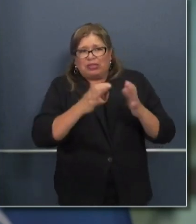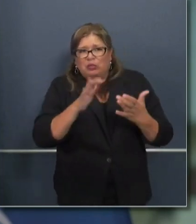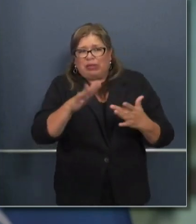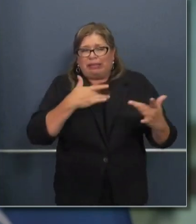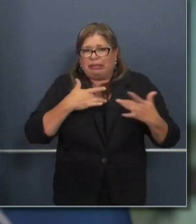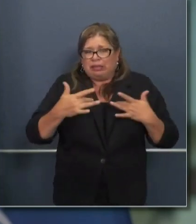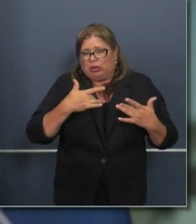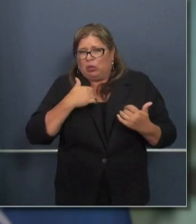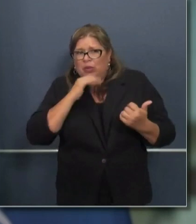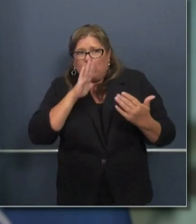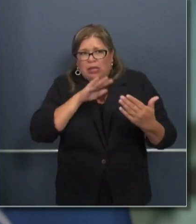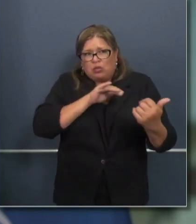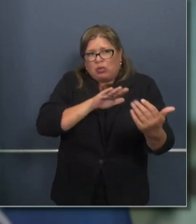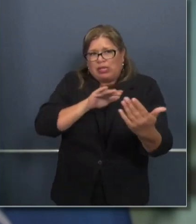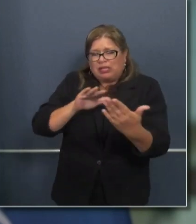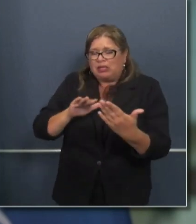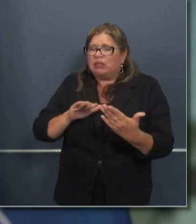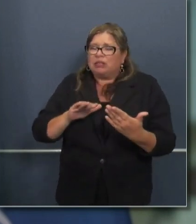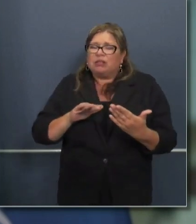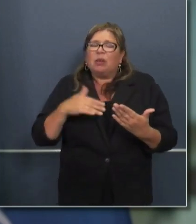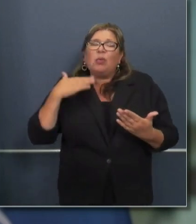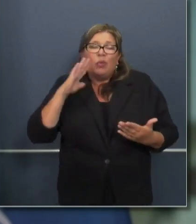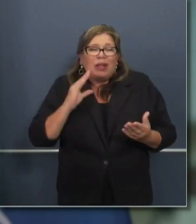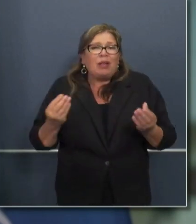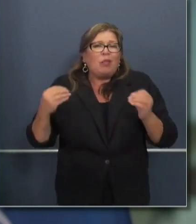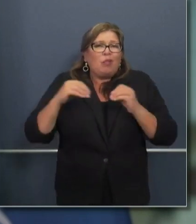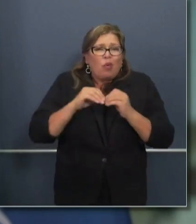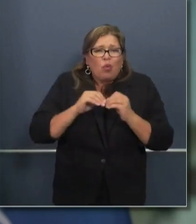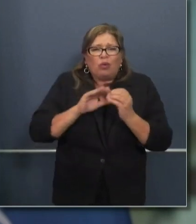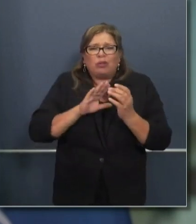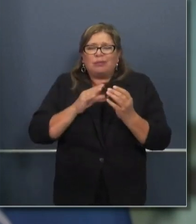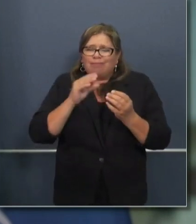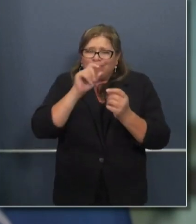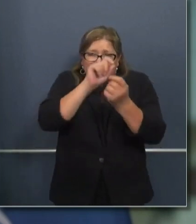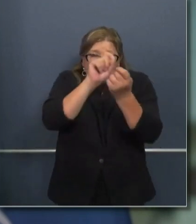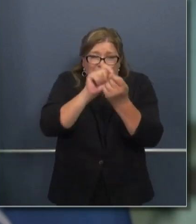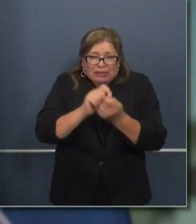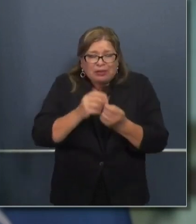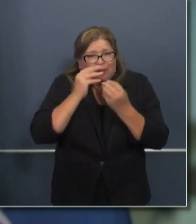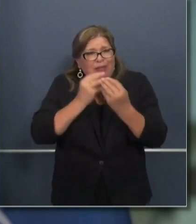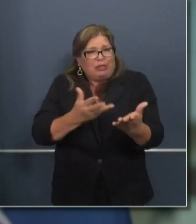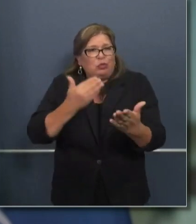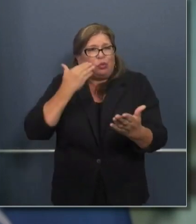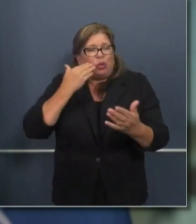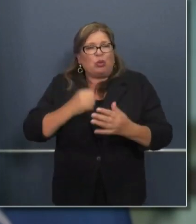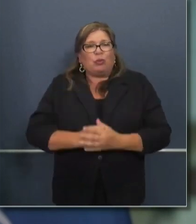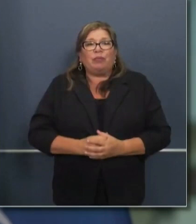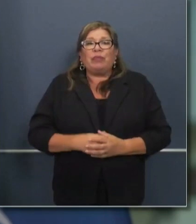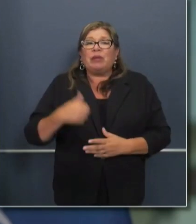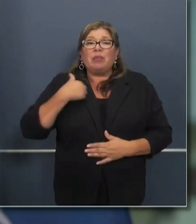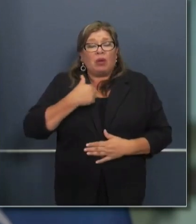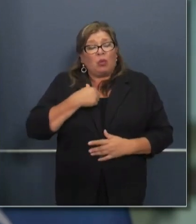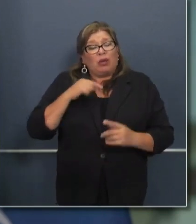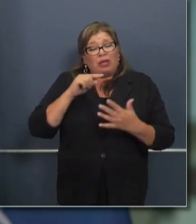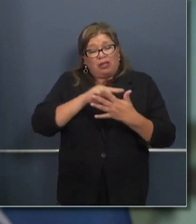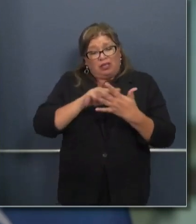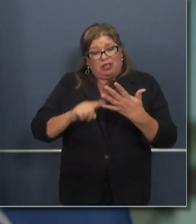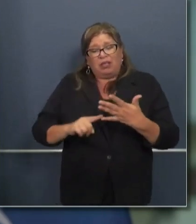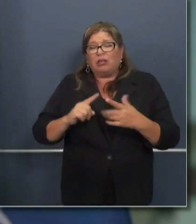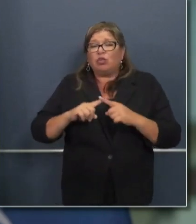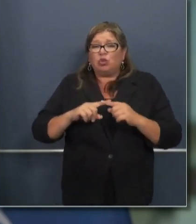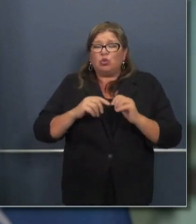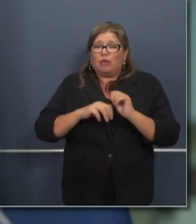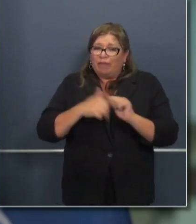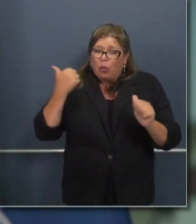point as more details will be forthcoming, that we have provisions against teacher layoffs. That is